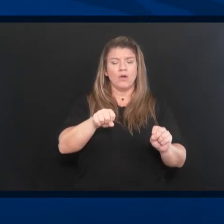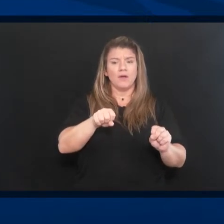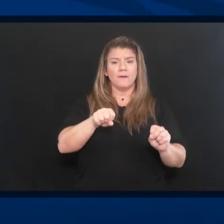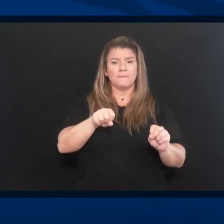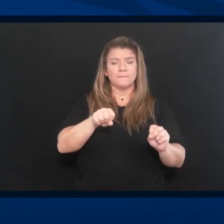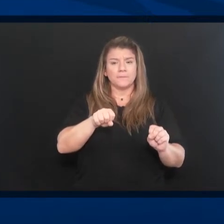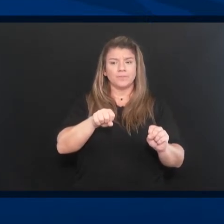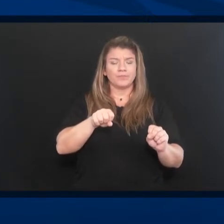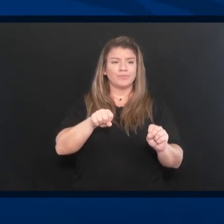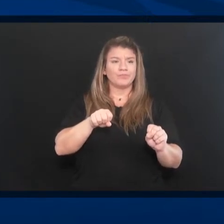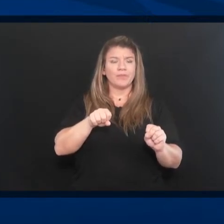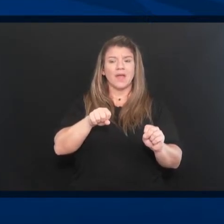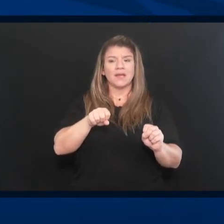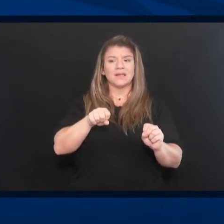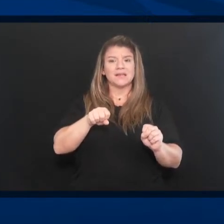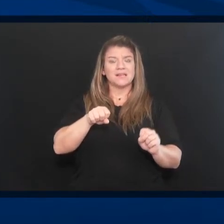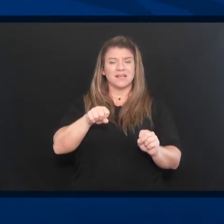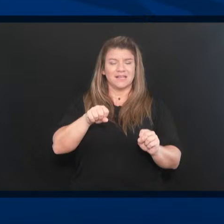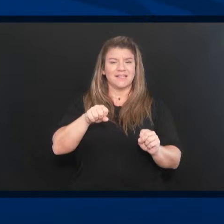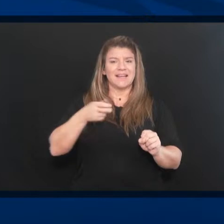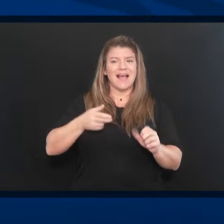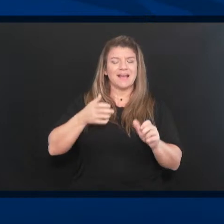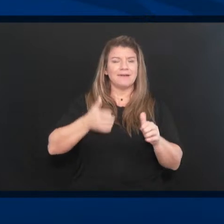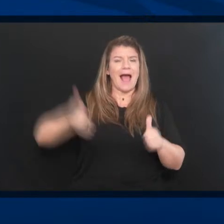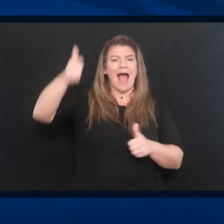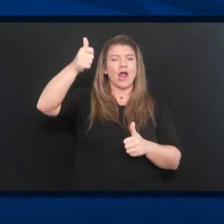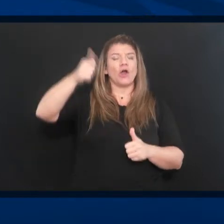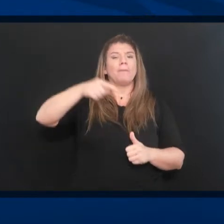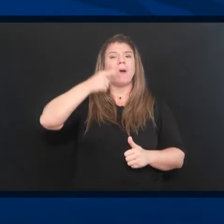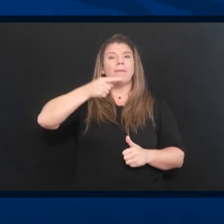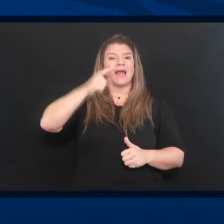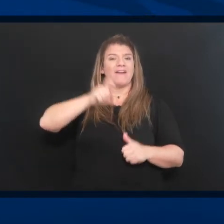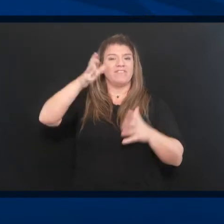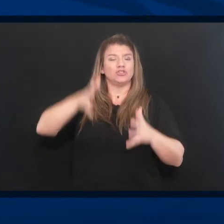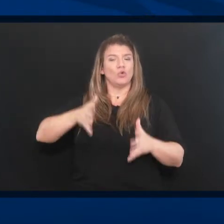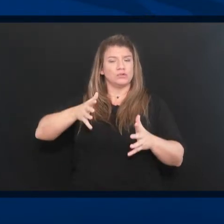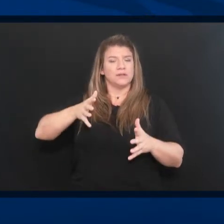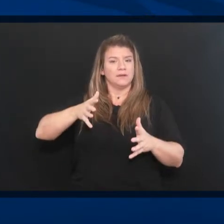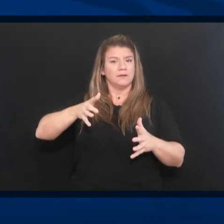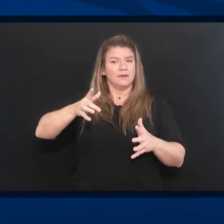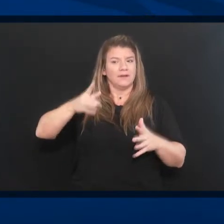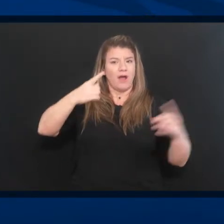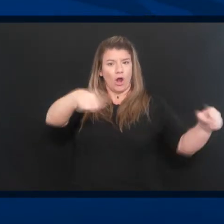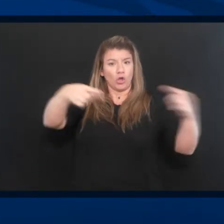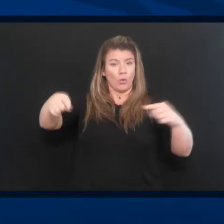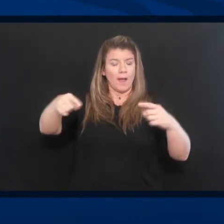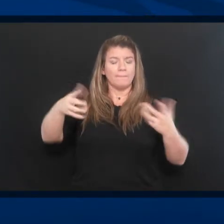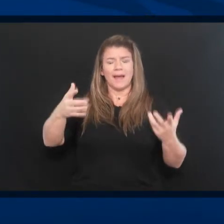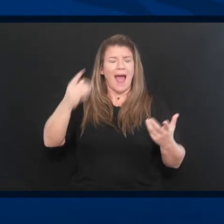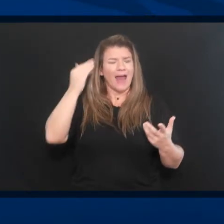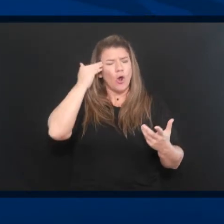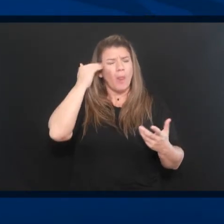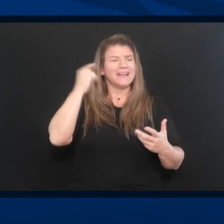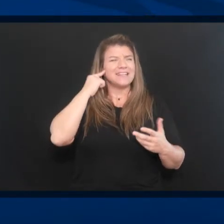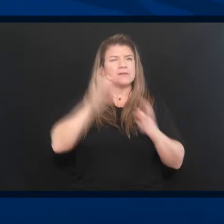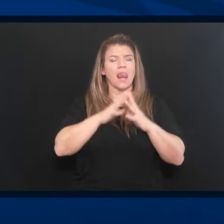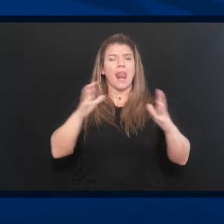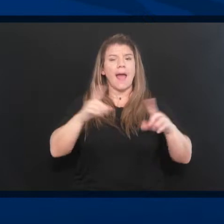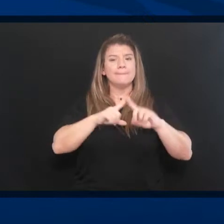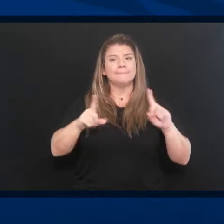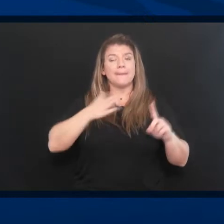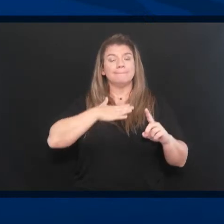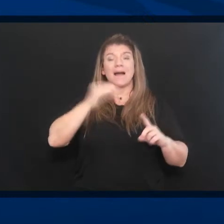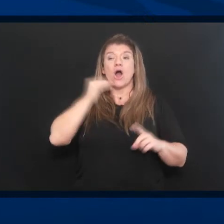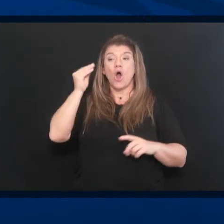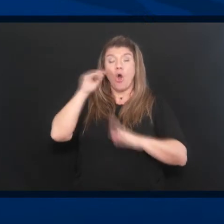of, you know, public officials? And, you know, that might sound like a little bit much, but I'm thinking back to the governor of my home